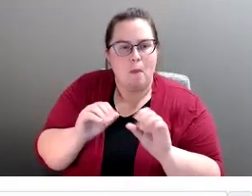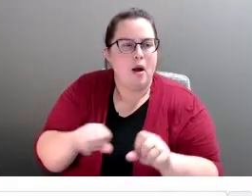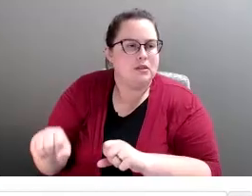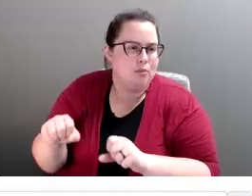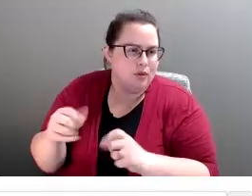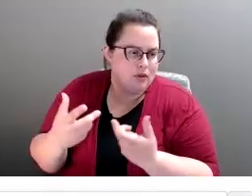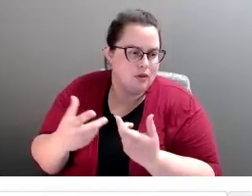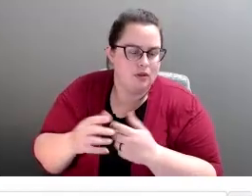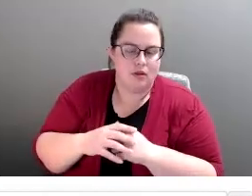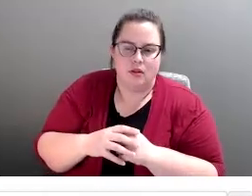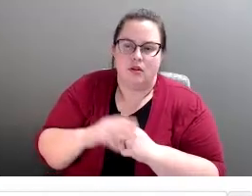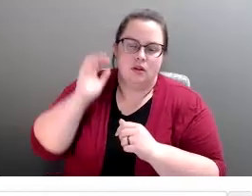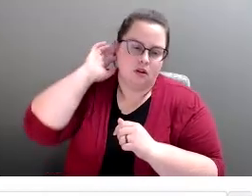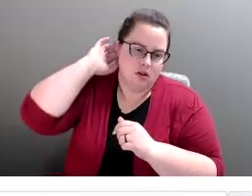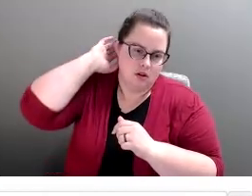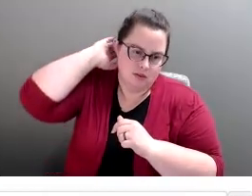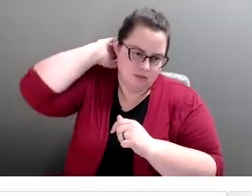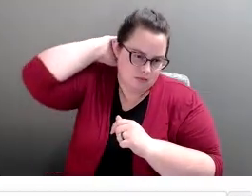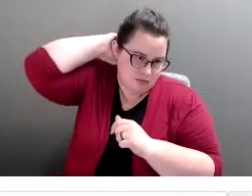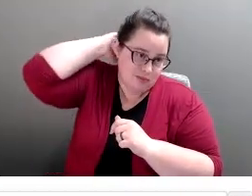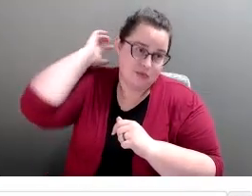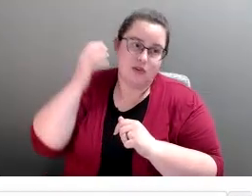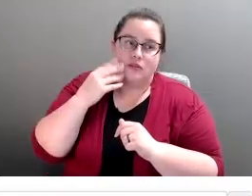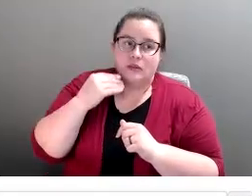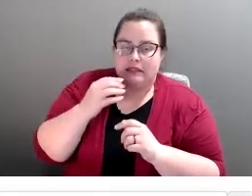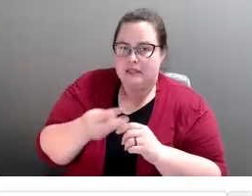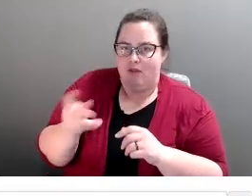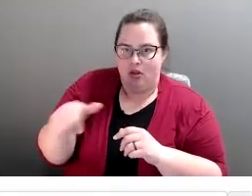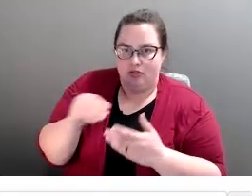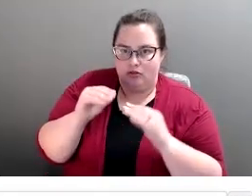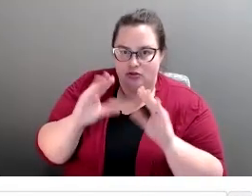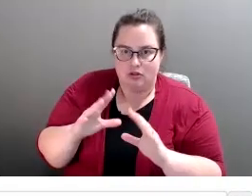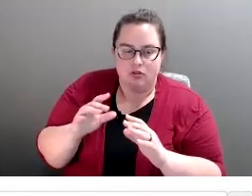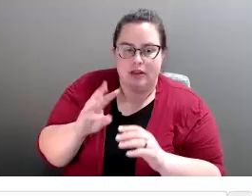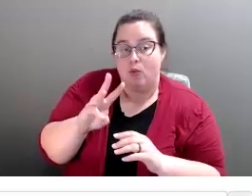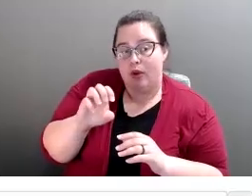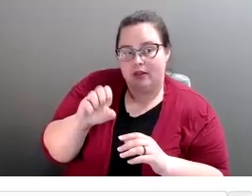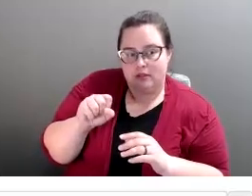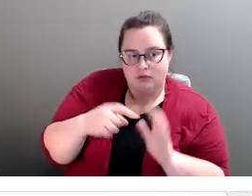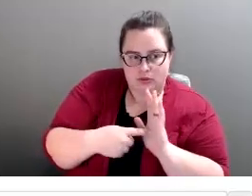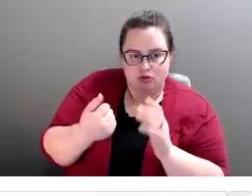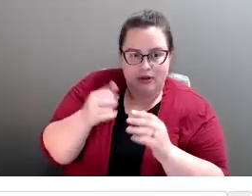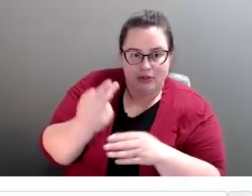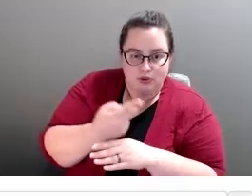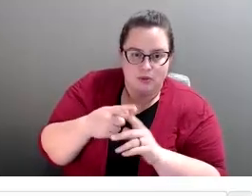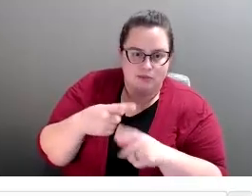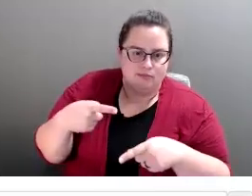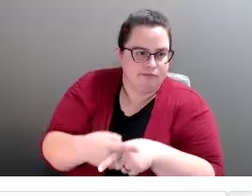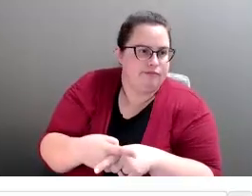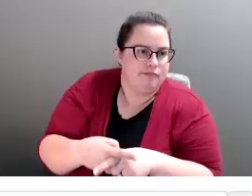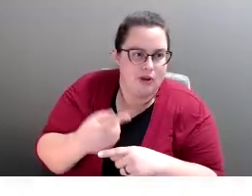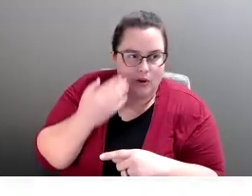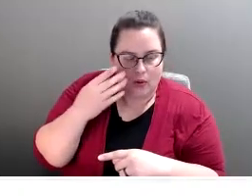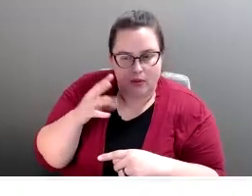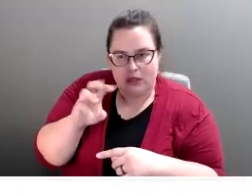had definitely several other instructors. I know Wes tried to use it and we ran into some issues, but I know he was excited. So I'm